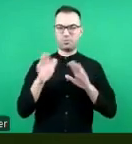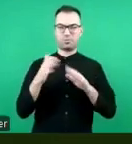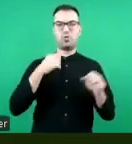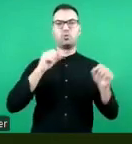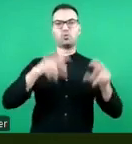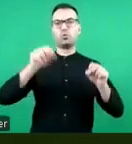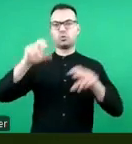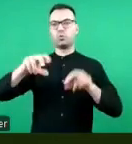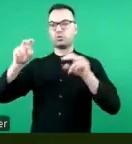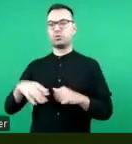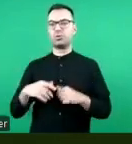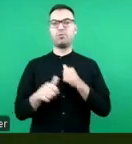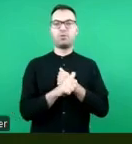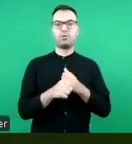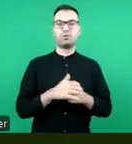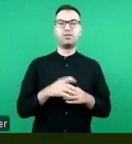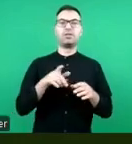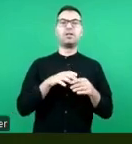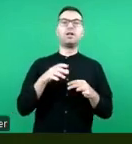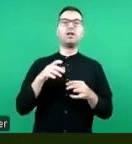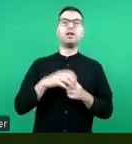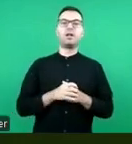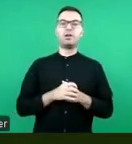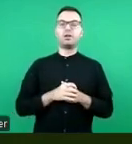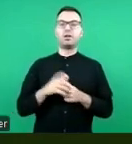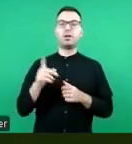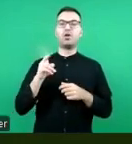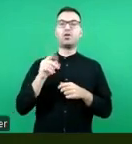that triggered outbreaks of bark beetles and